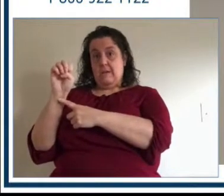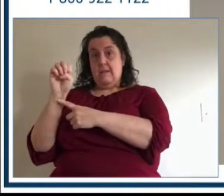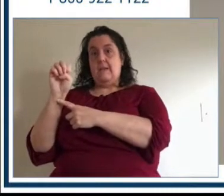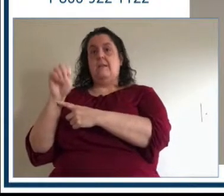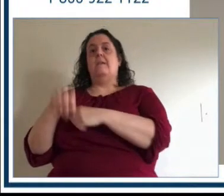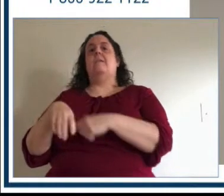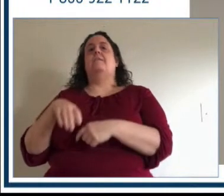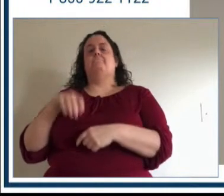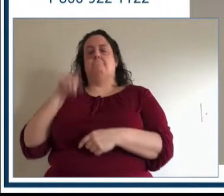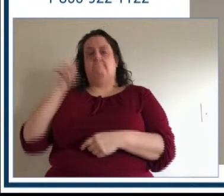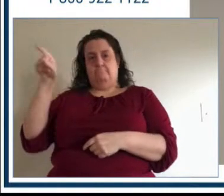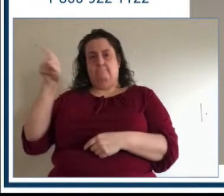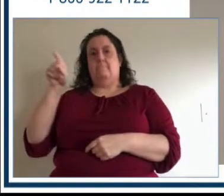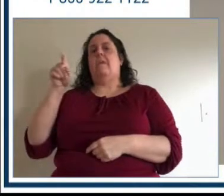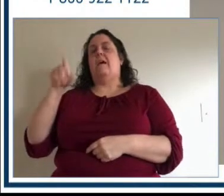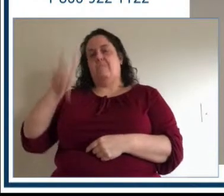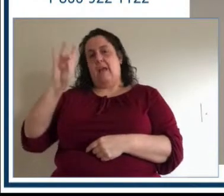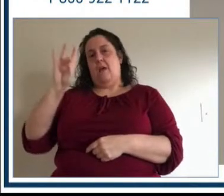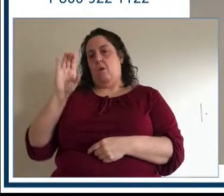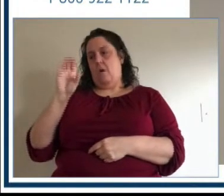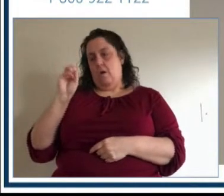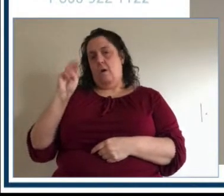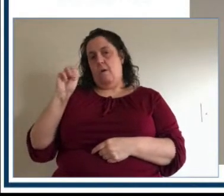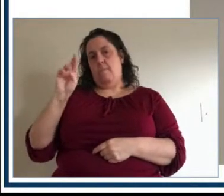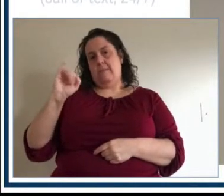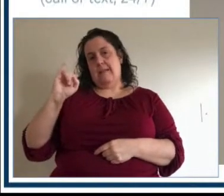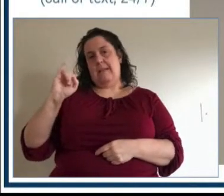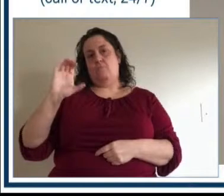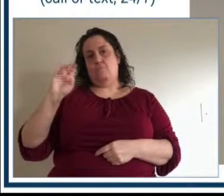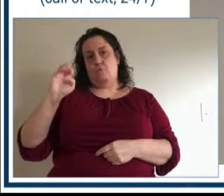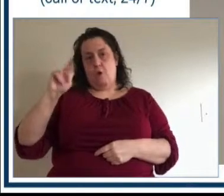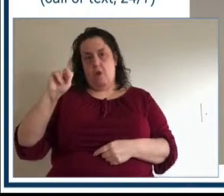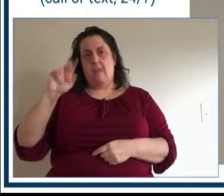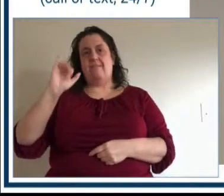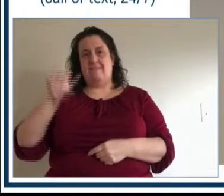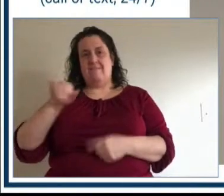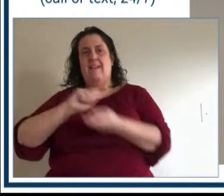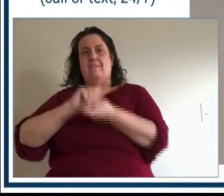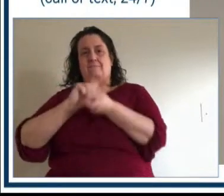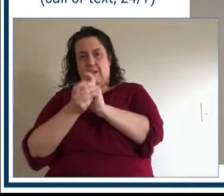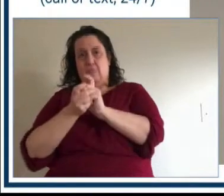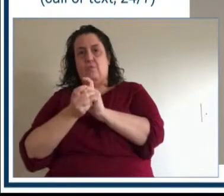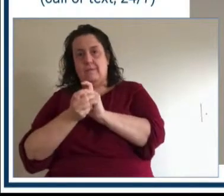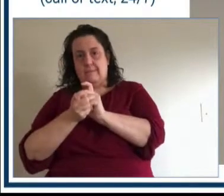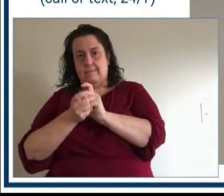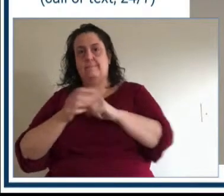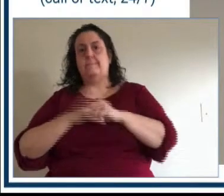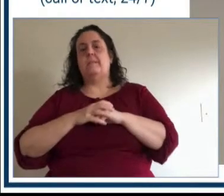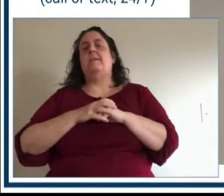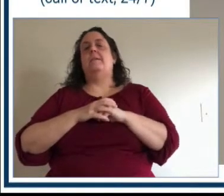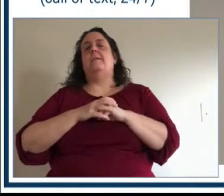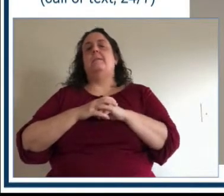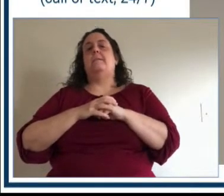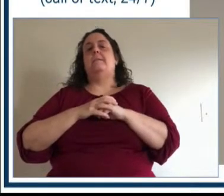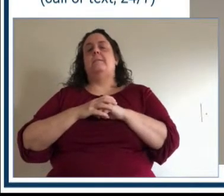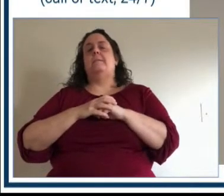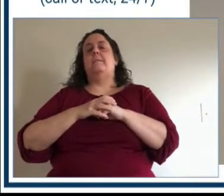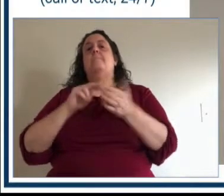the Omicron variant. And we can assume that a growing percentage of our cases will become this